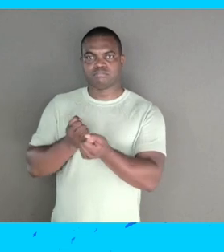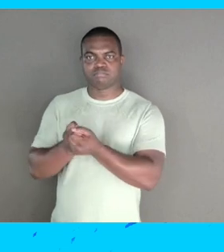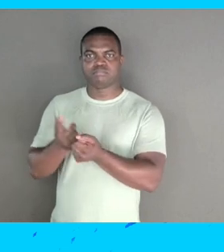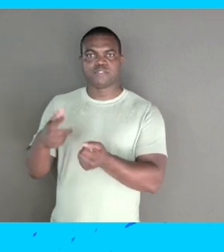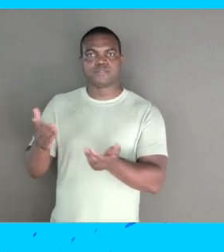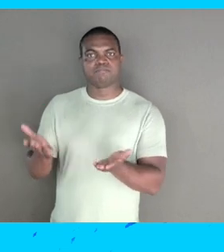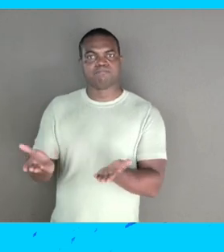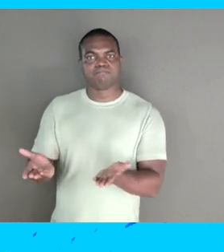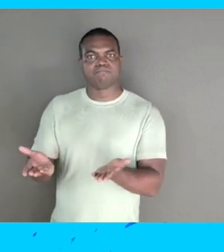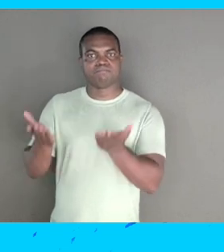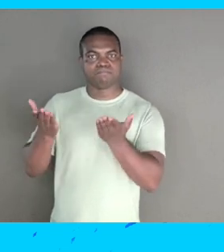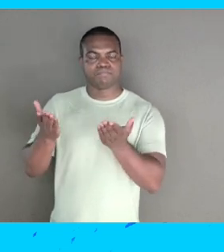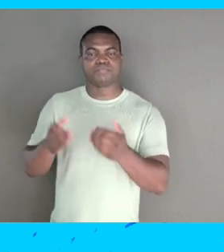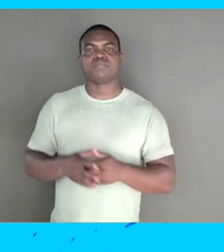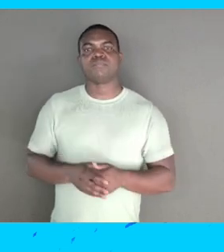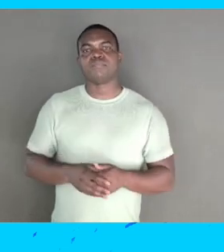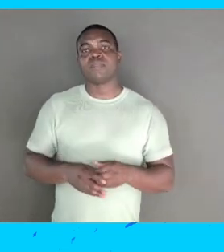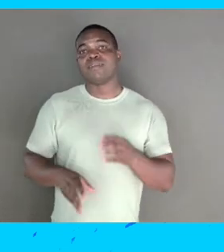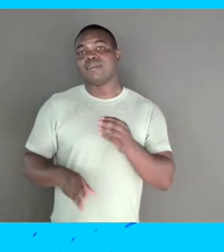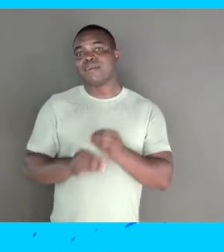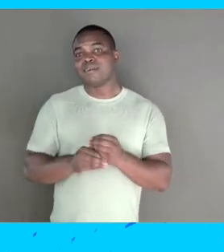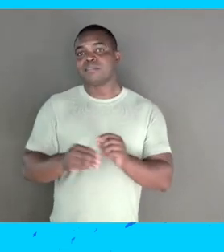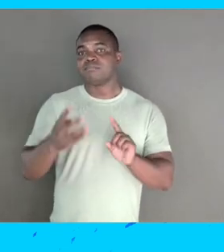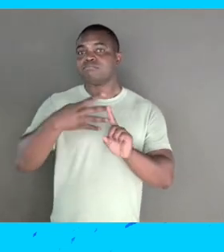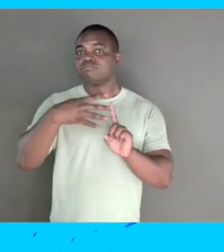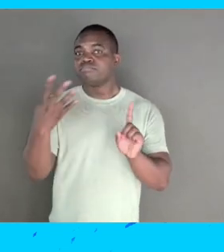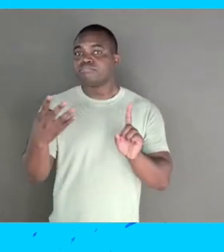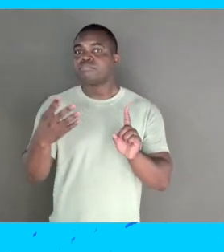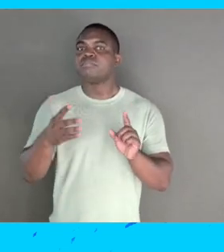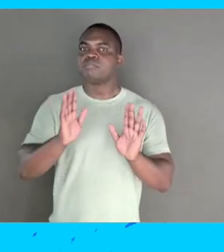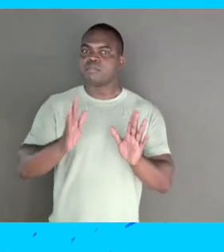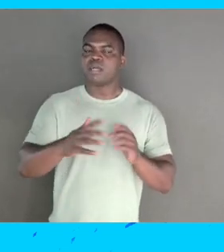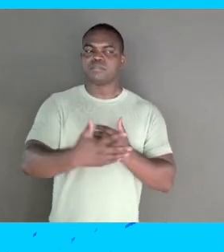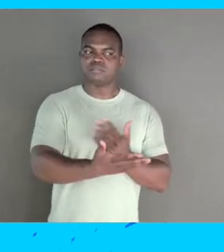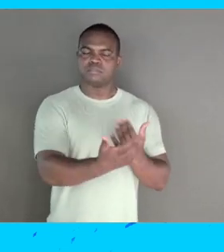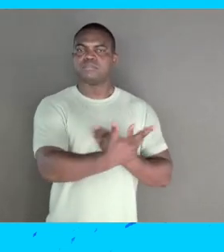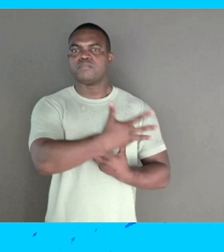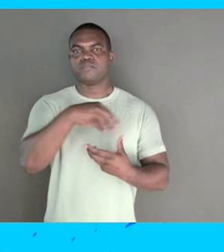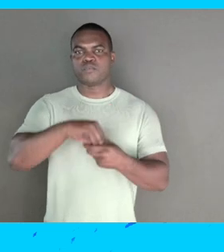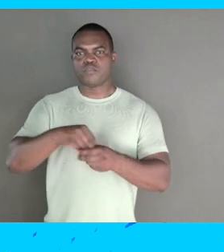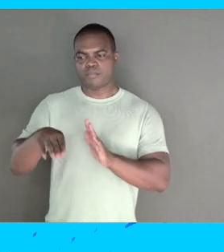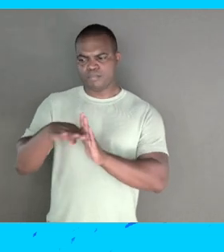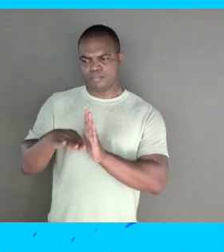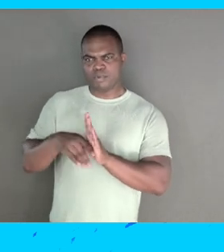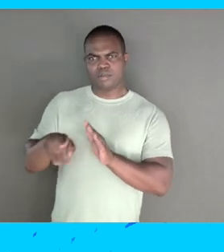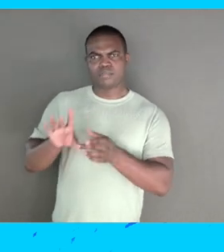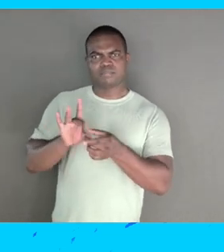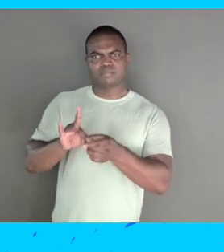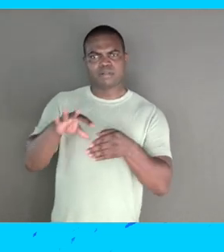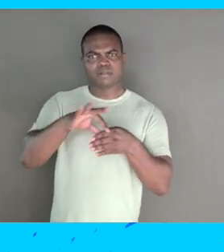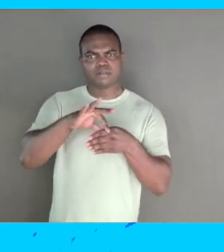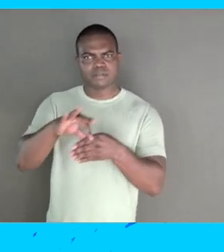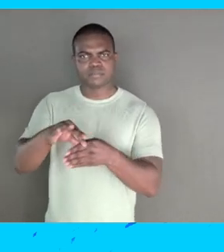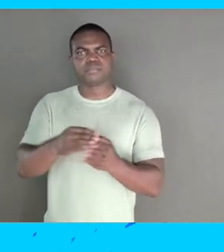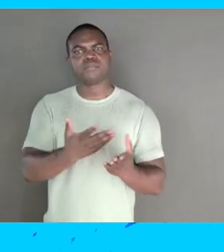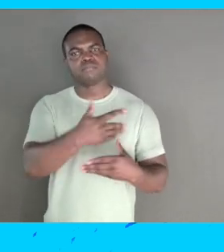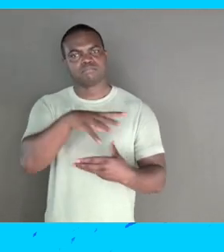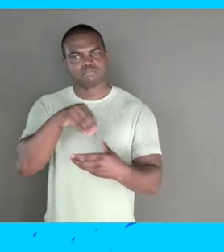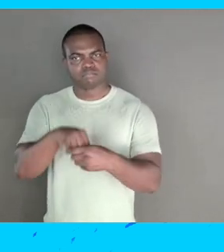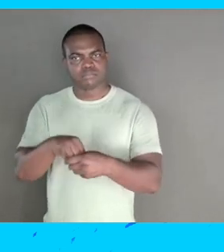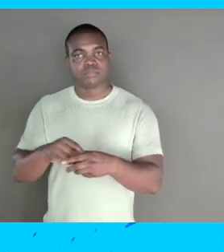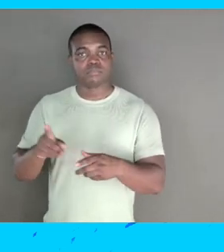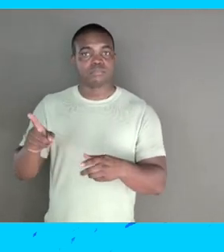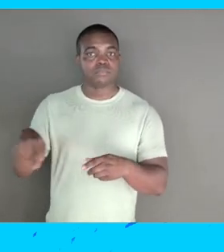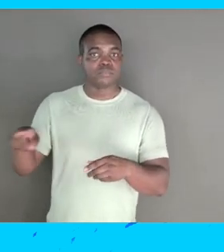involve LGBTQI in leadership programs, hence the Young and Alive program. In things